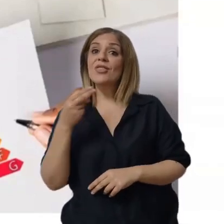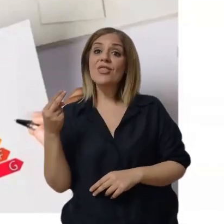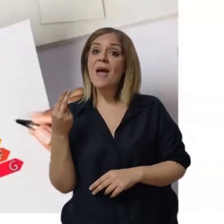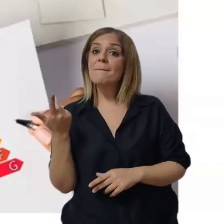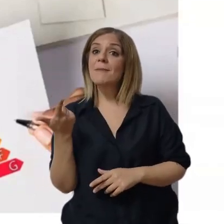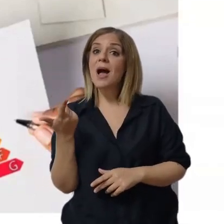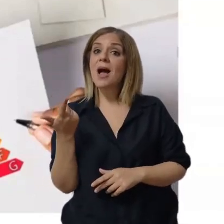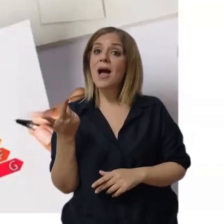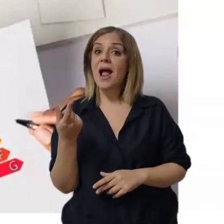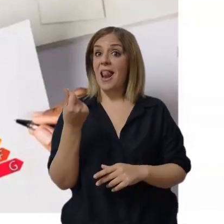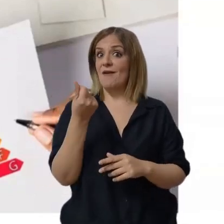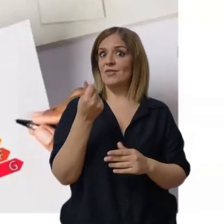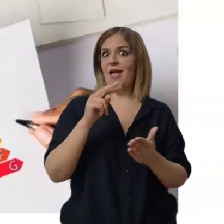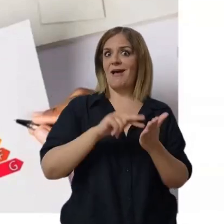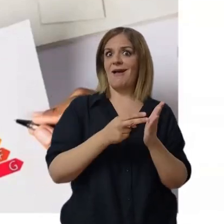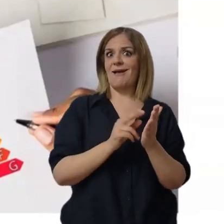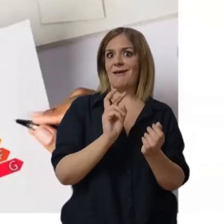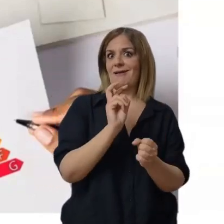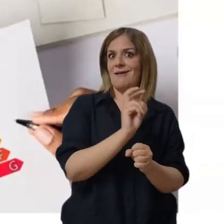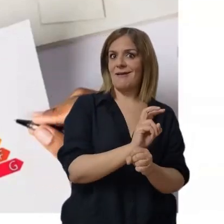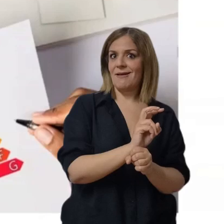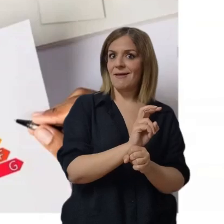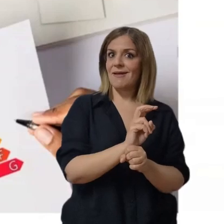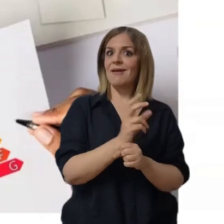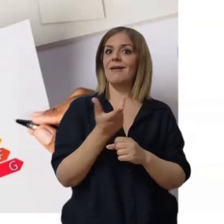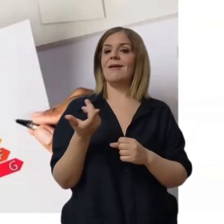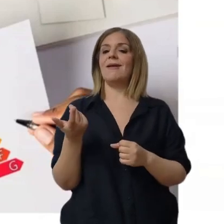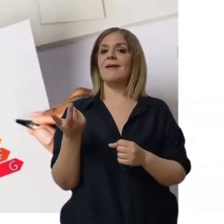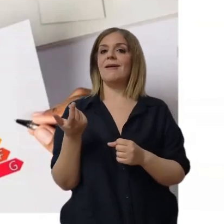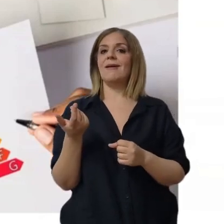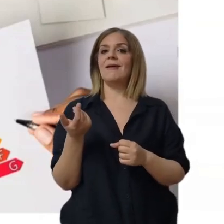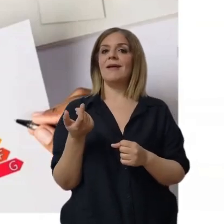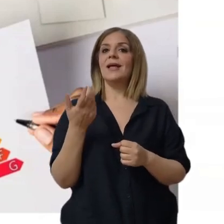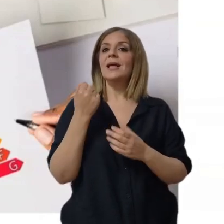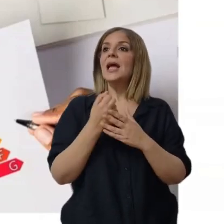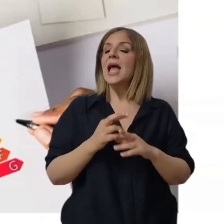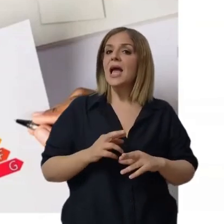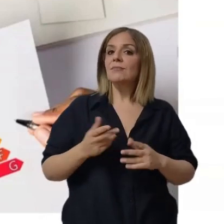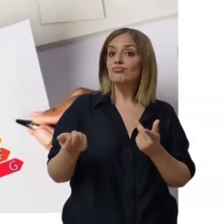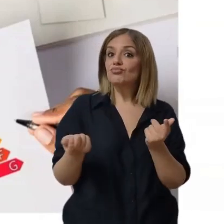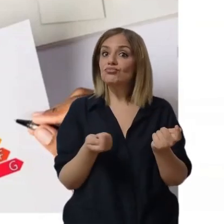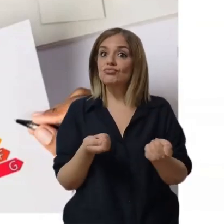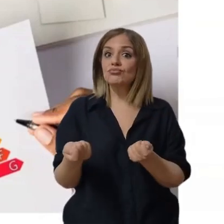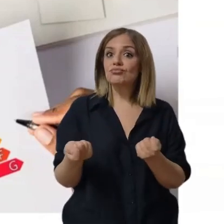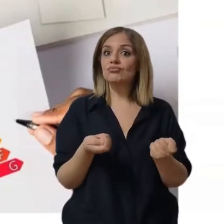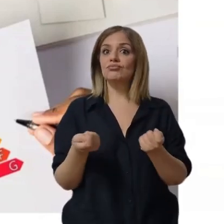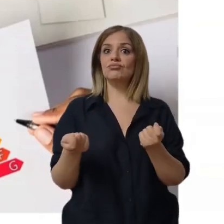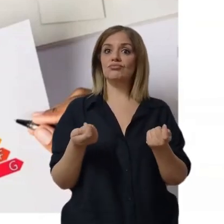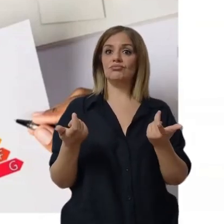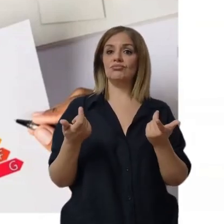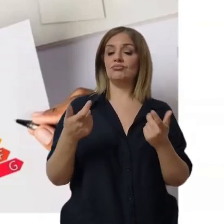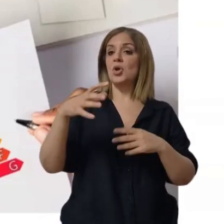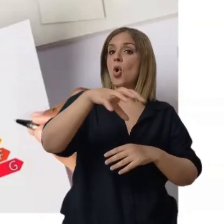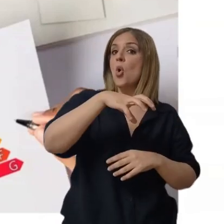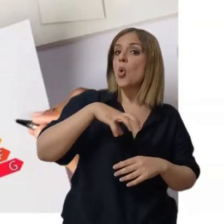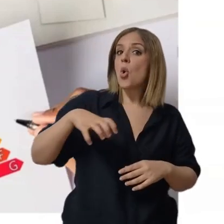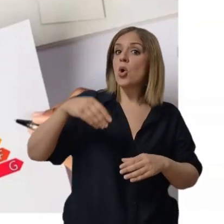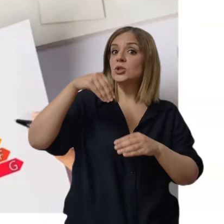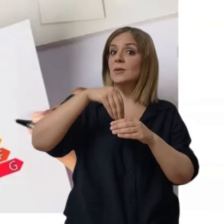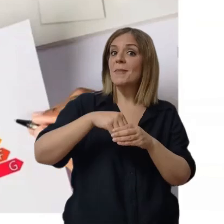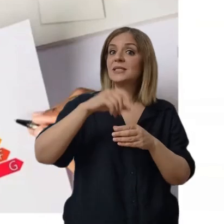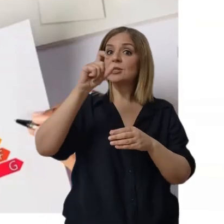saving money and for managing the places in which we